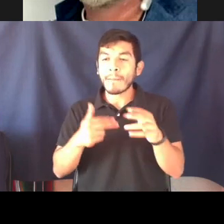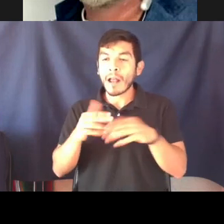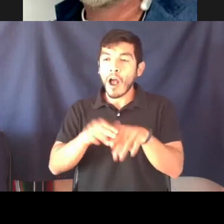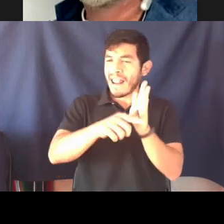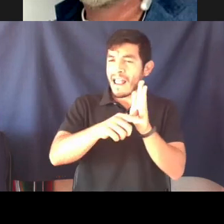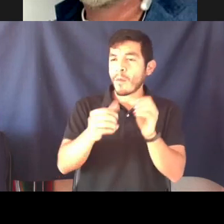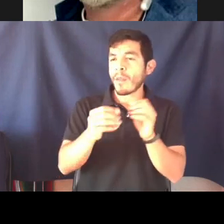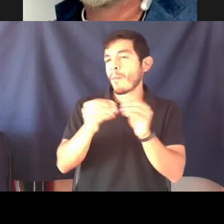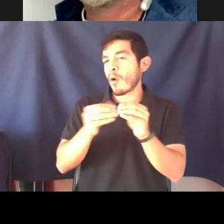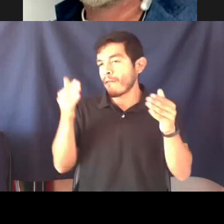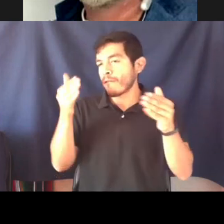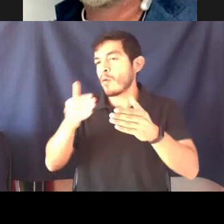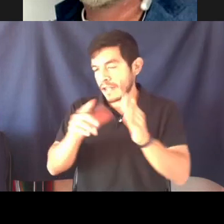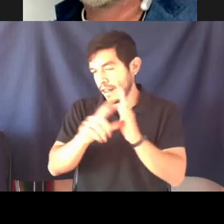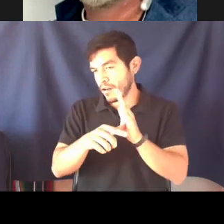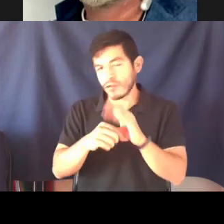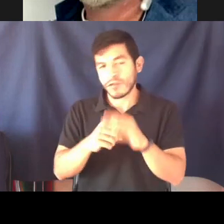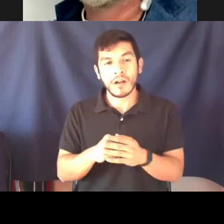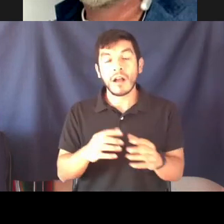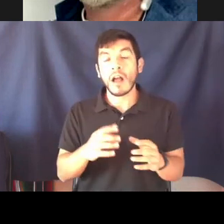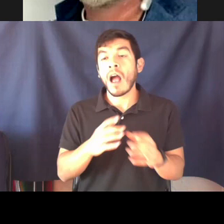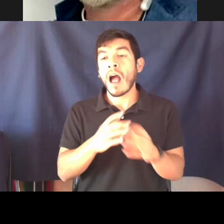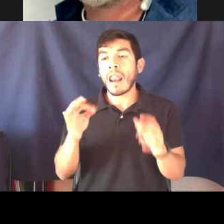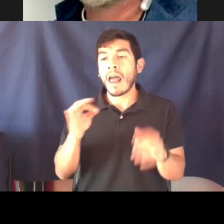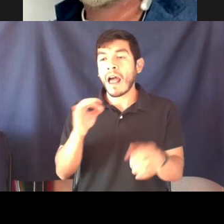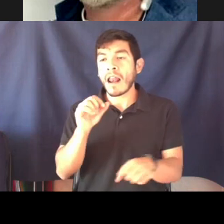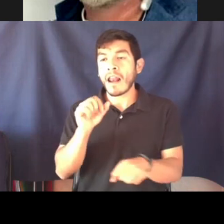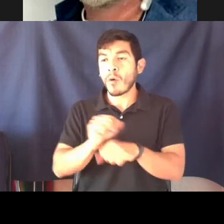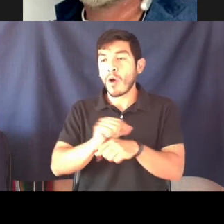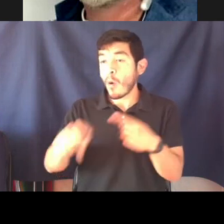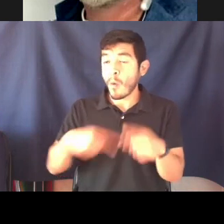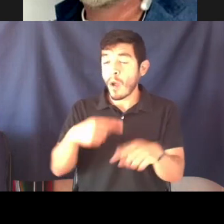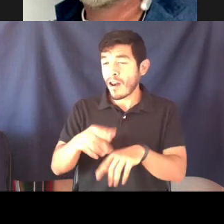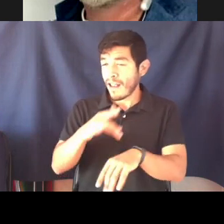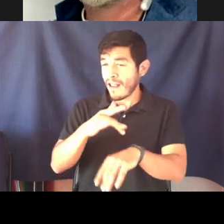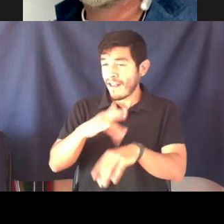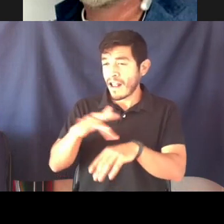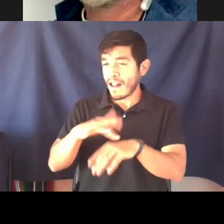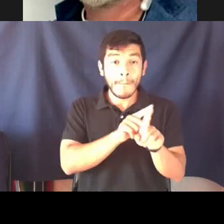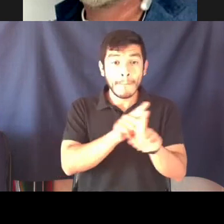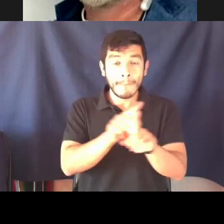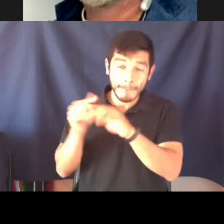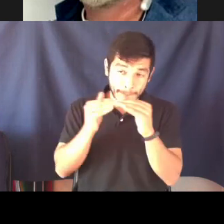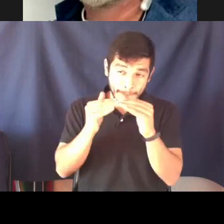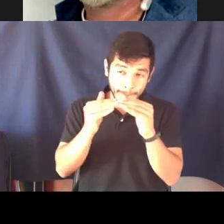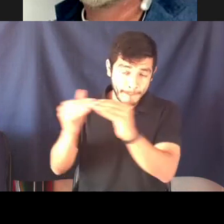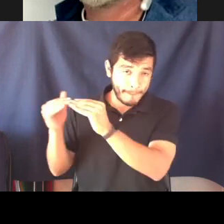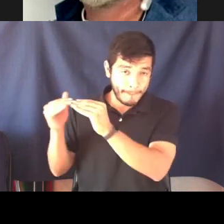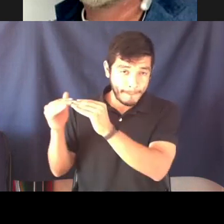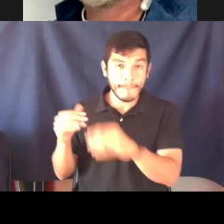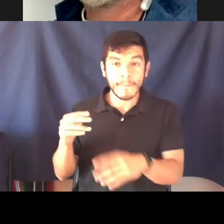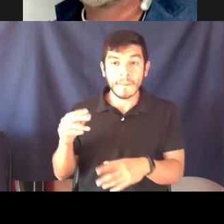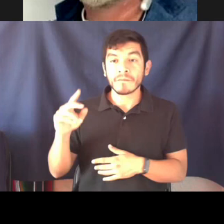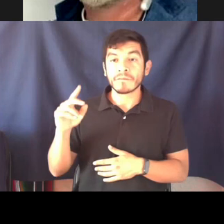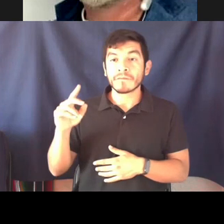literature around the availability of peer mentors, because oftentimes, particularly if it's, say, high school students, the natural inclination is